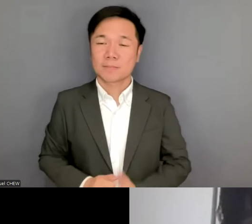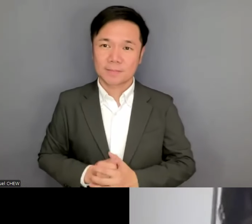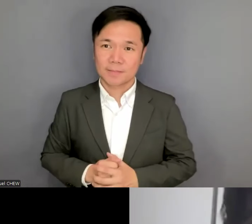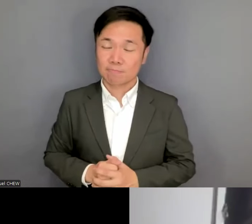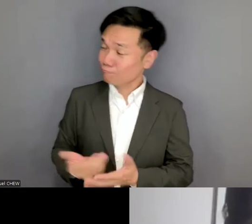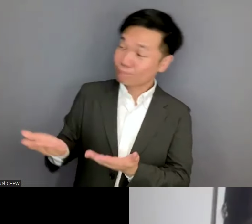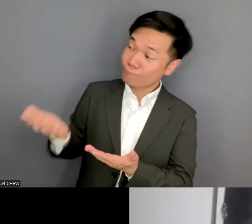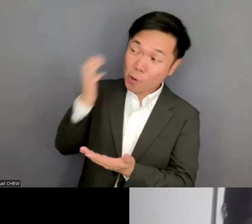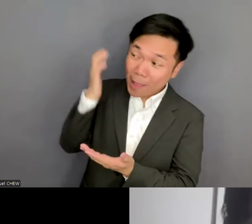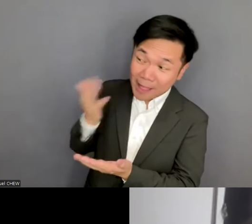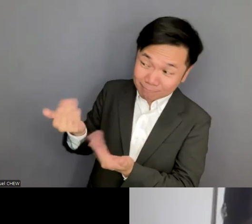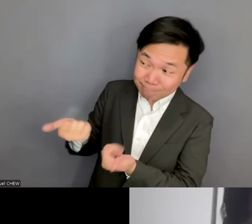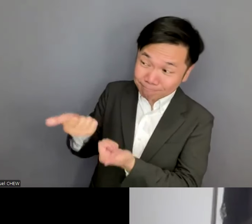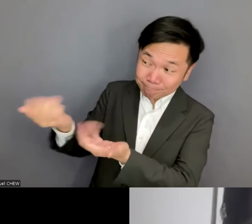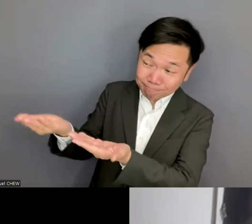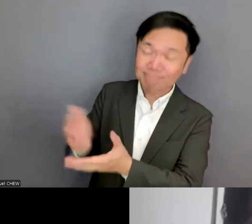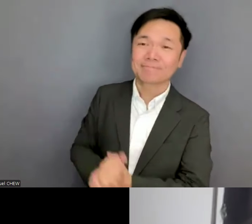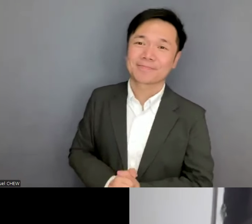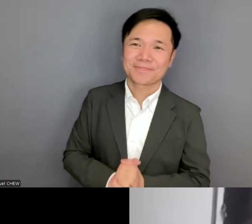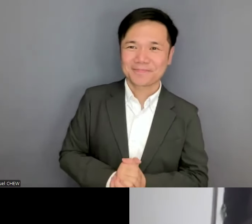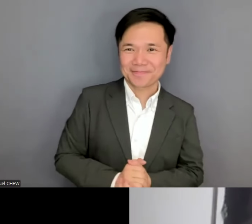Please go ahead.